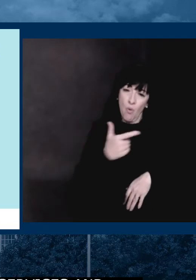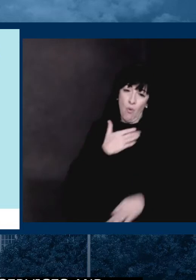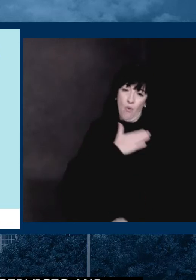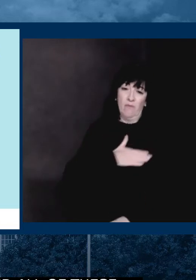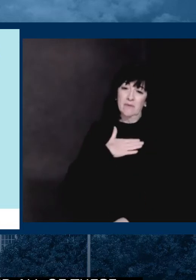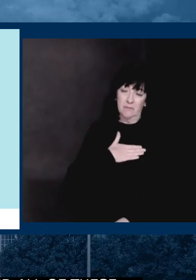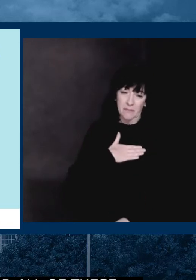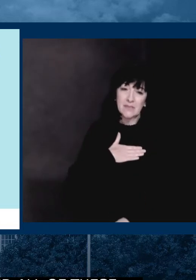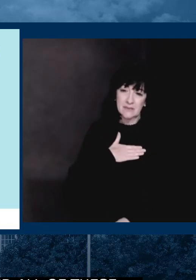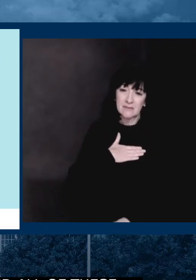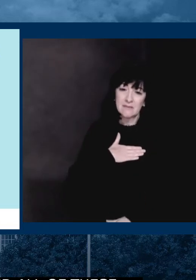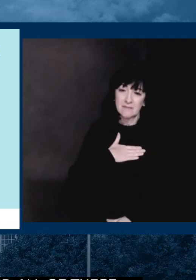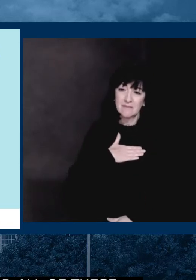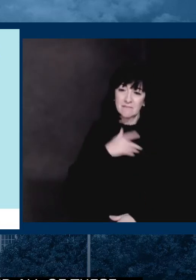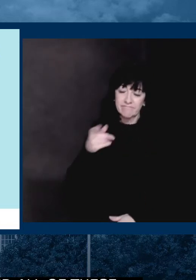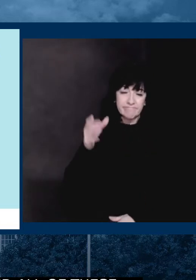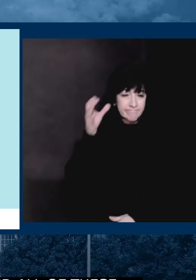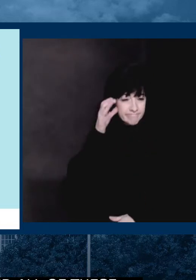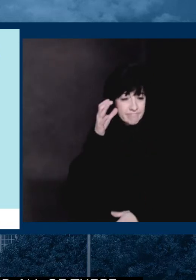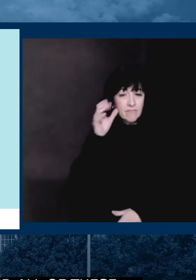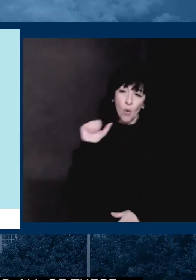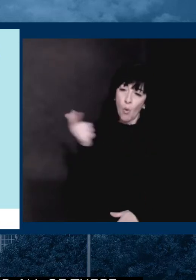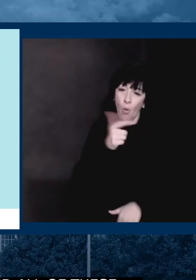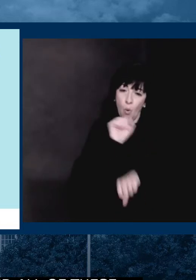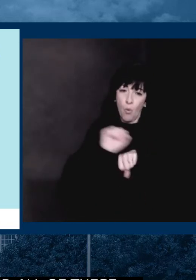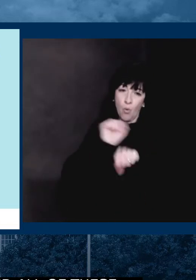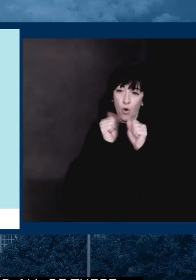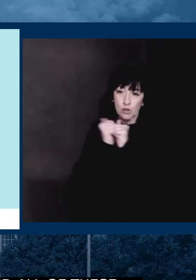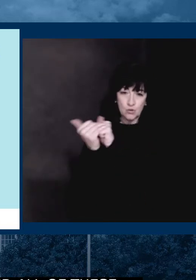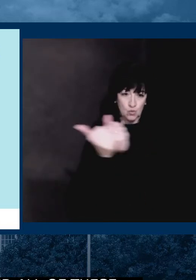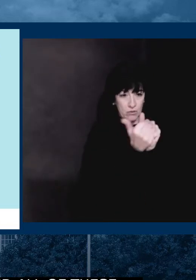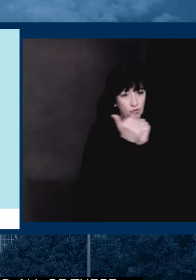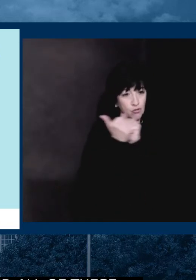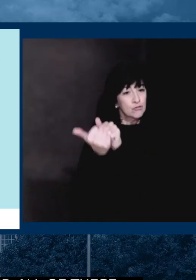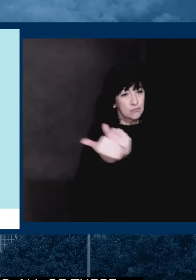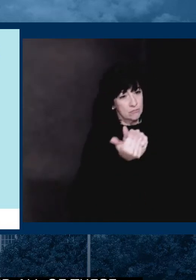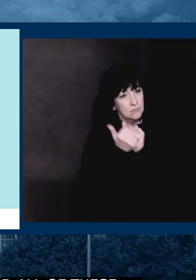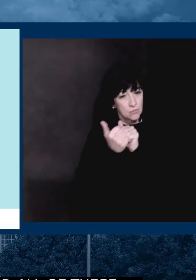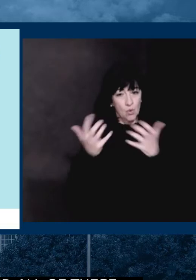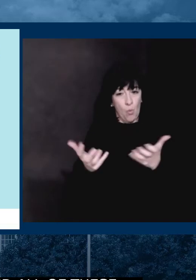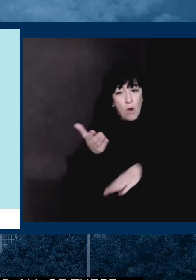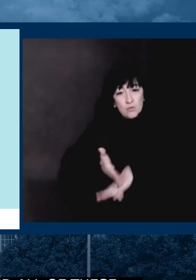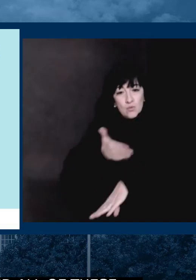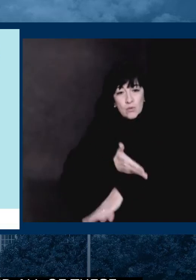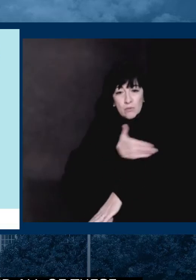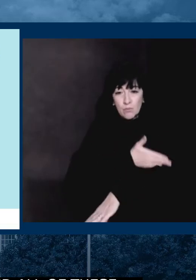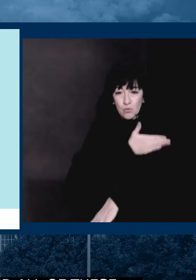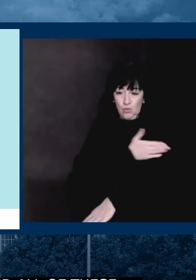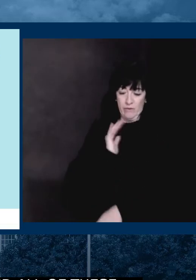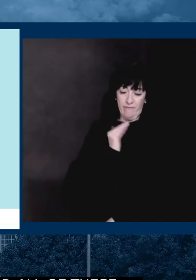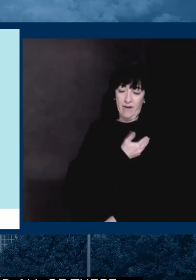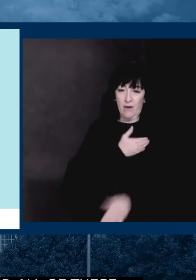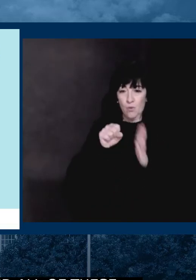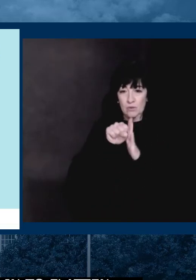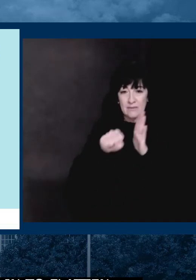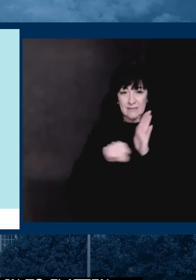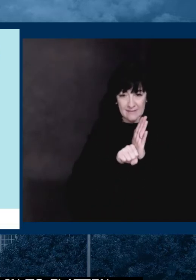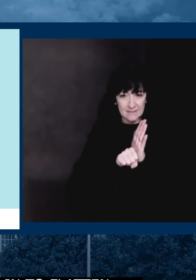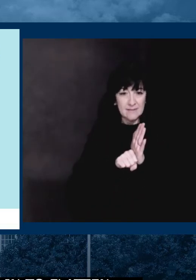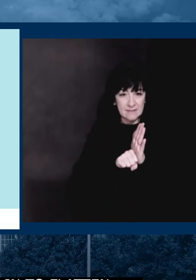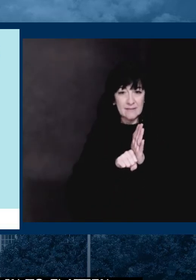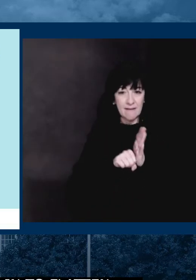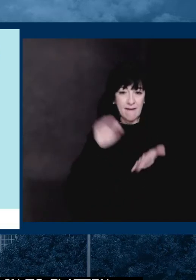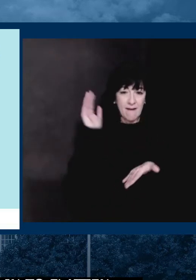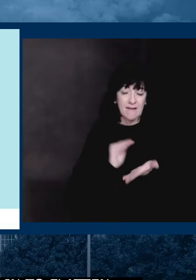that curve. We can push that peak down and get to better days. Better days are on the horizon with the